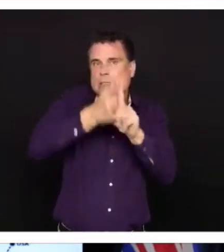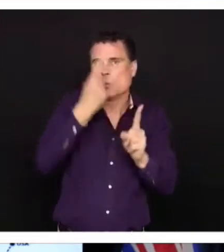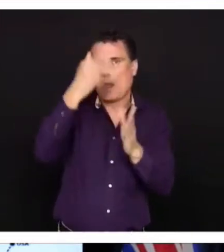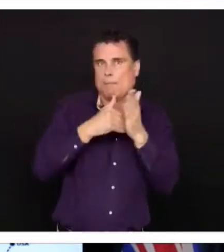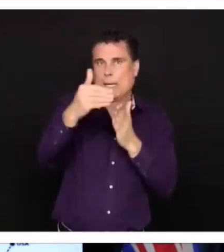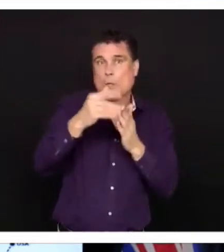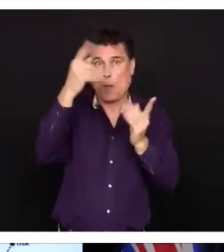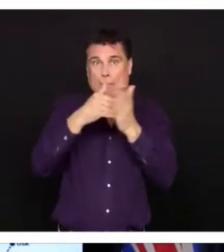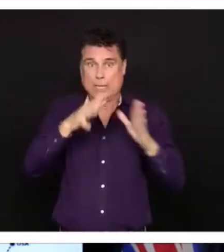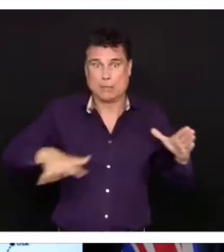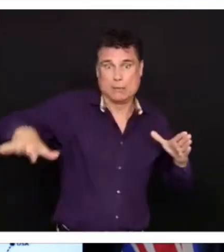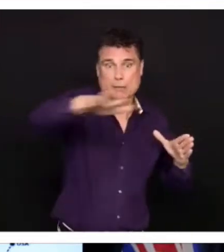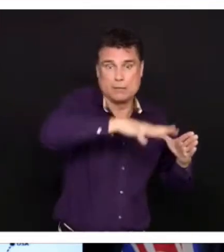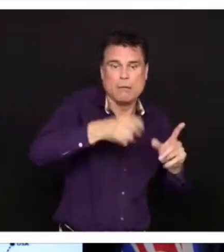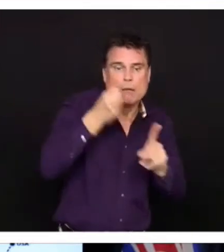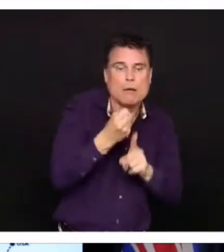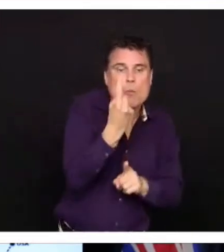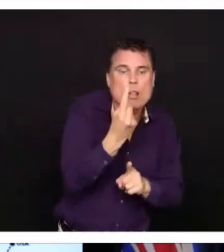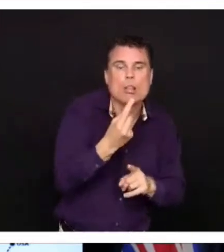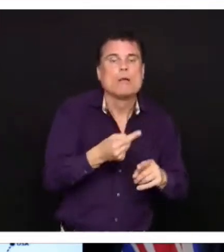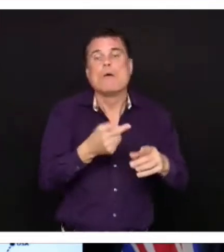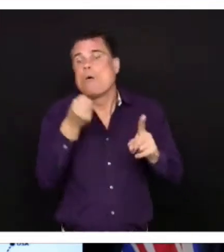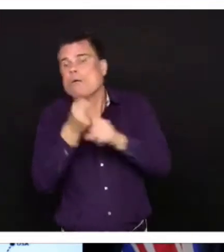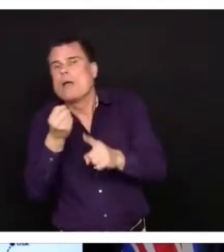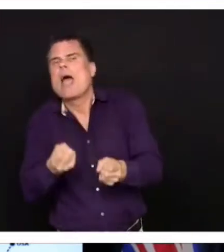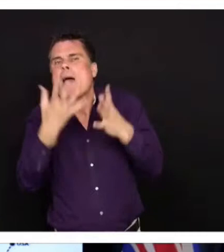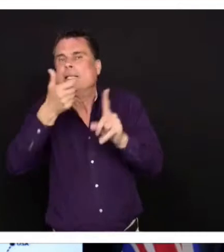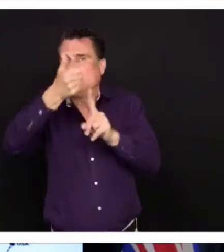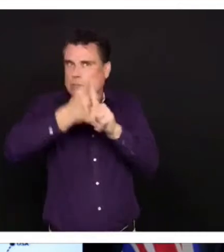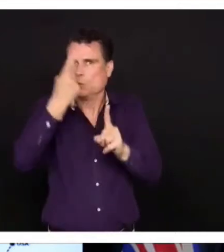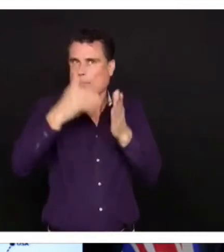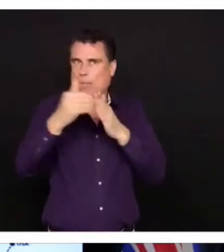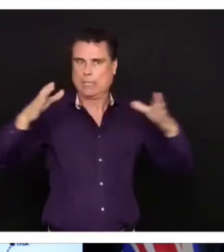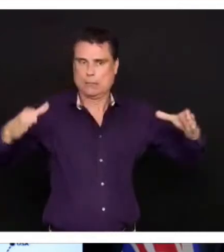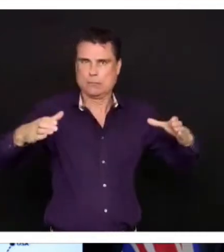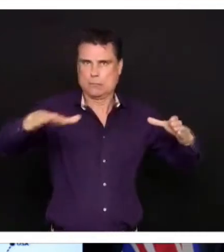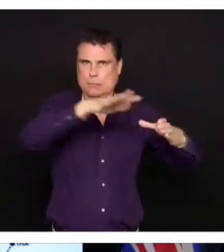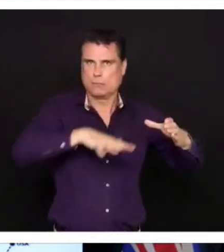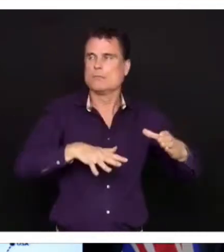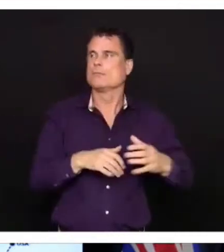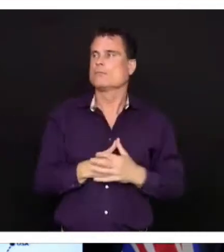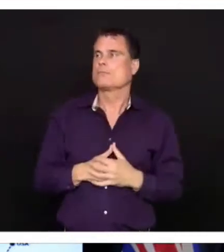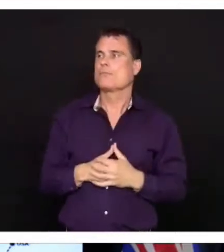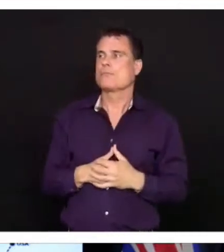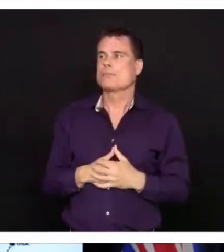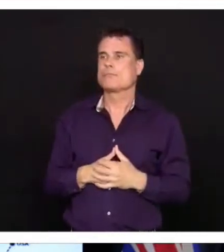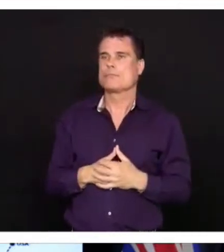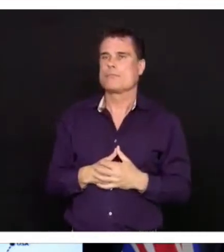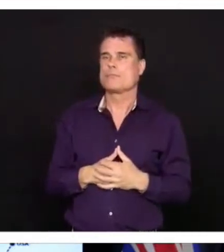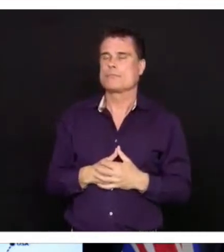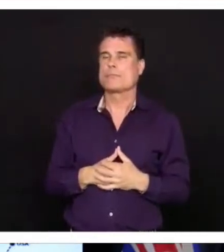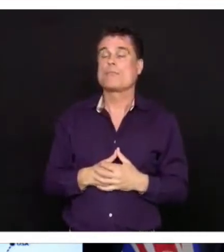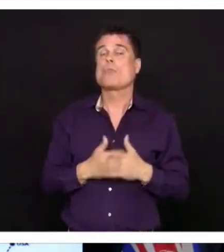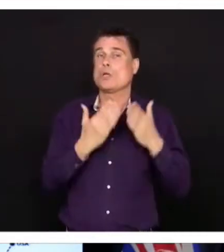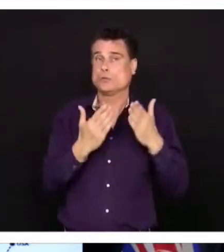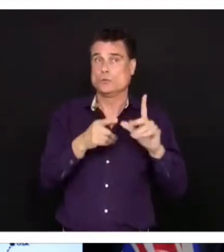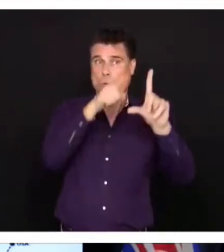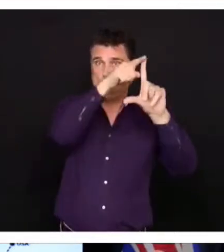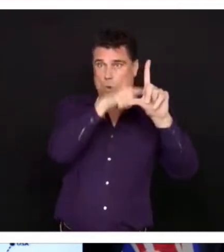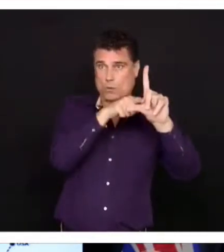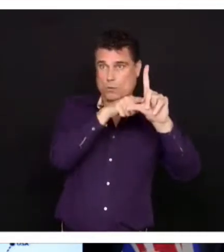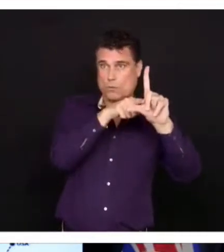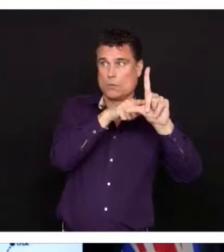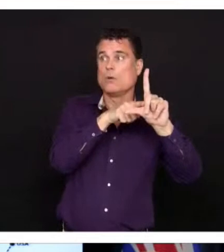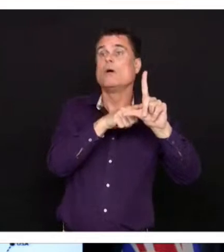our outbreak where there are still people in hospital, there are still people very ill with this disease, and it takes